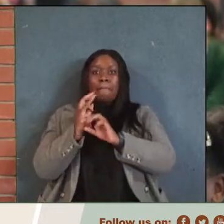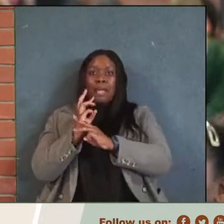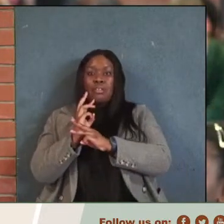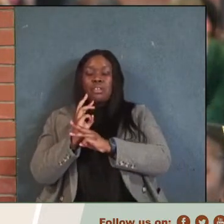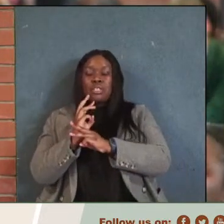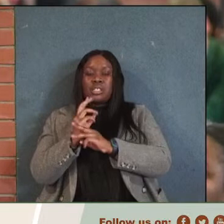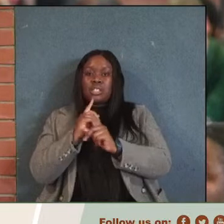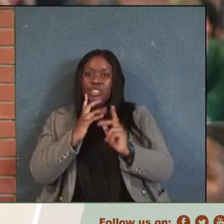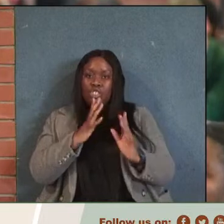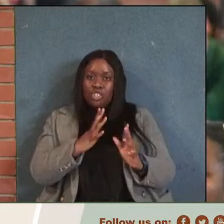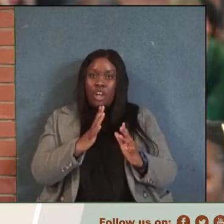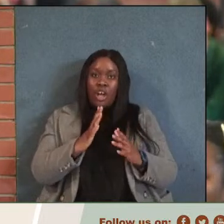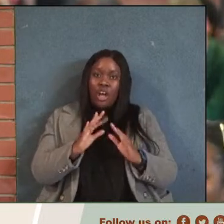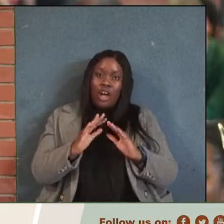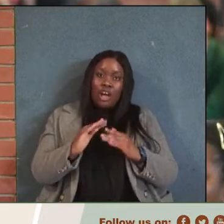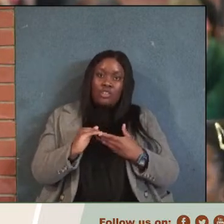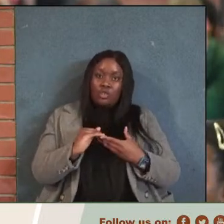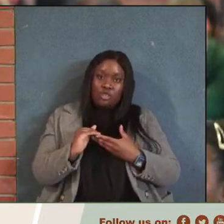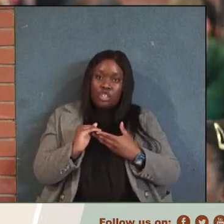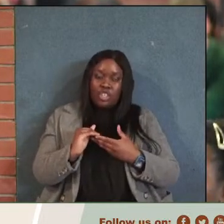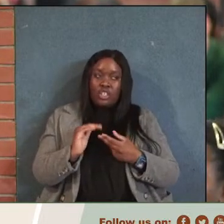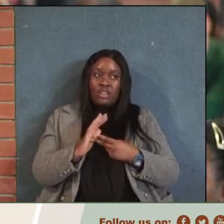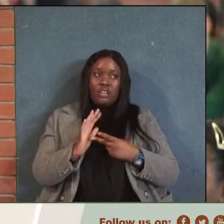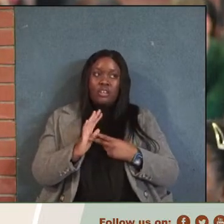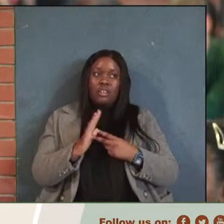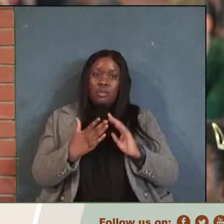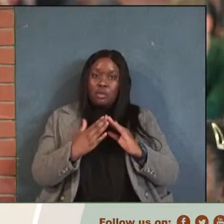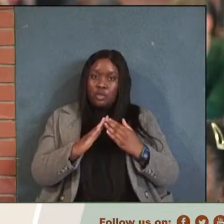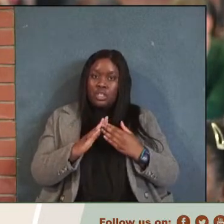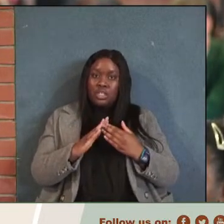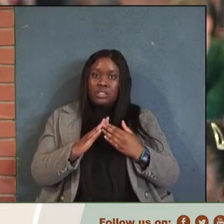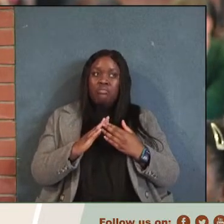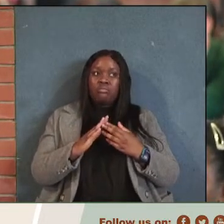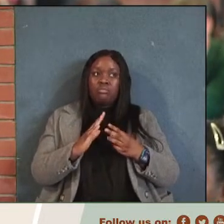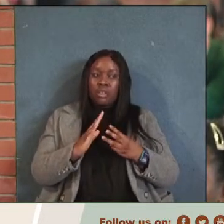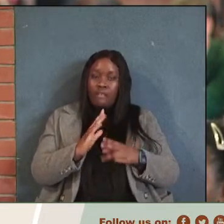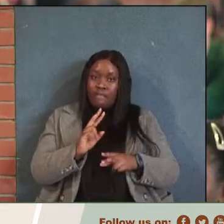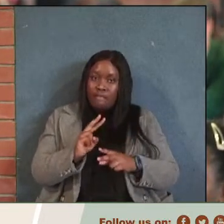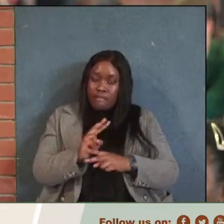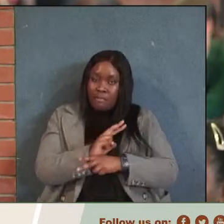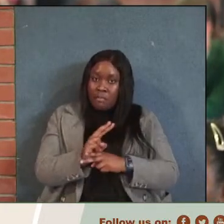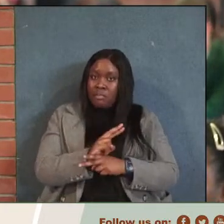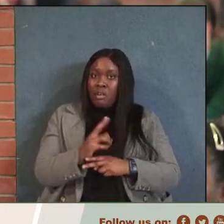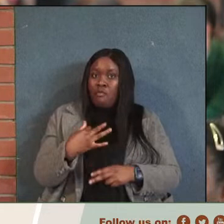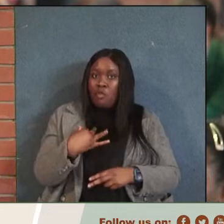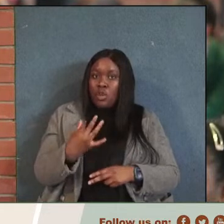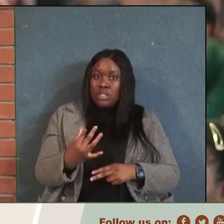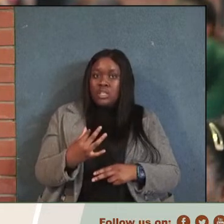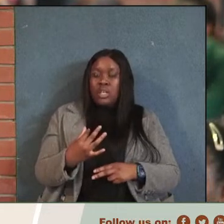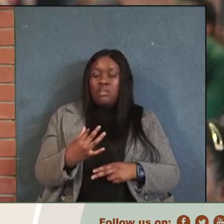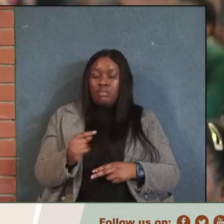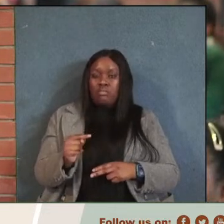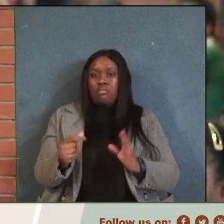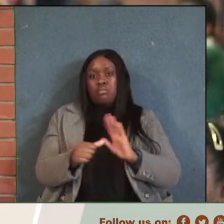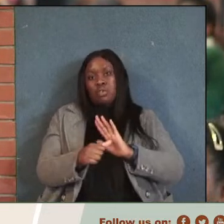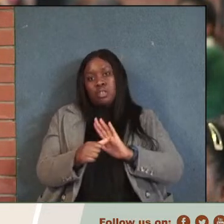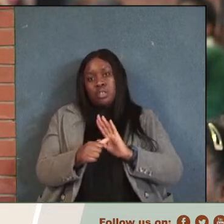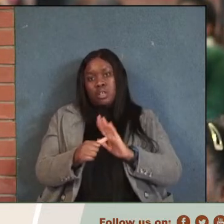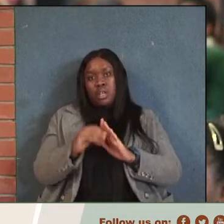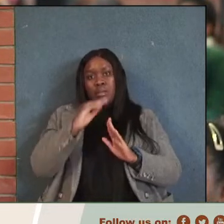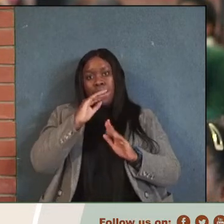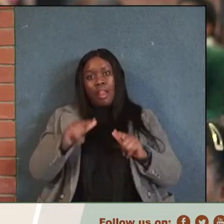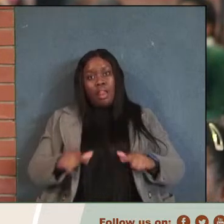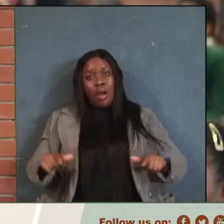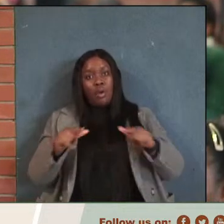association, community contribution, volunteering, and mentoring programs. We need to co-engage with the local leaders to make a